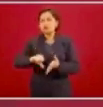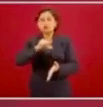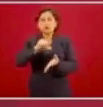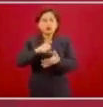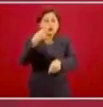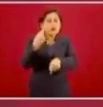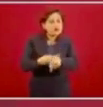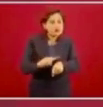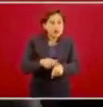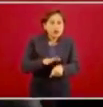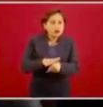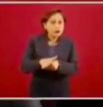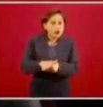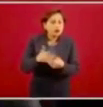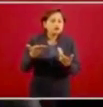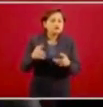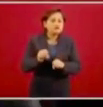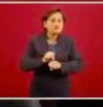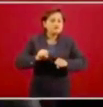prevalent.